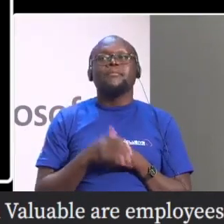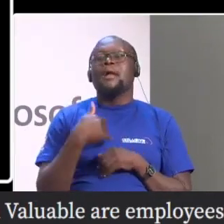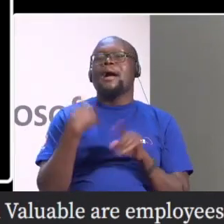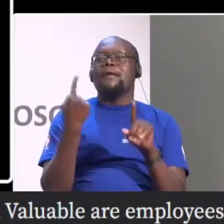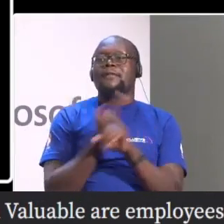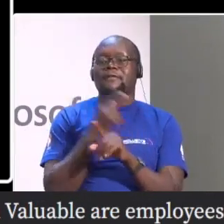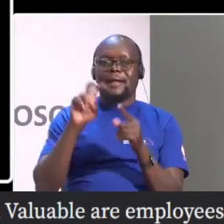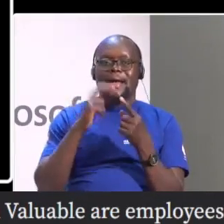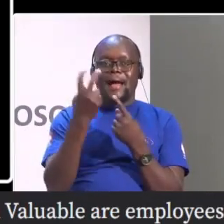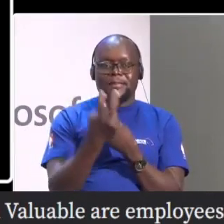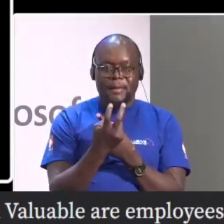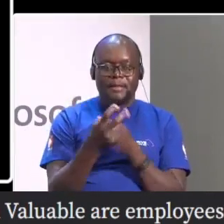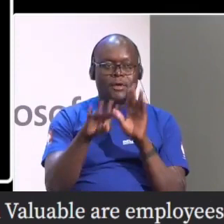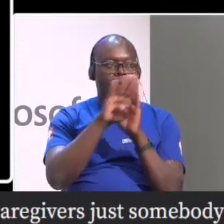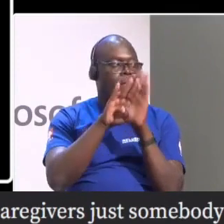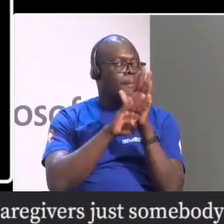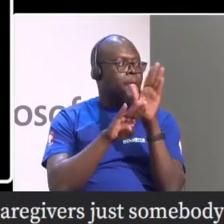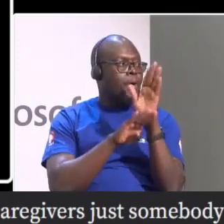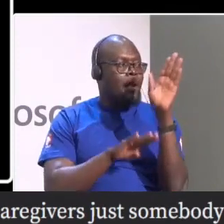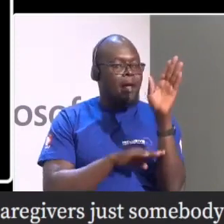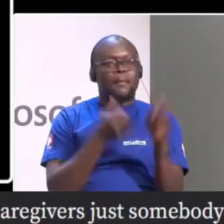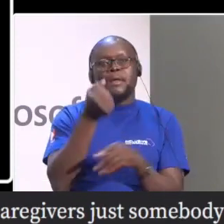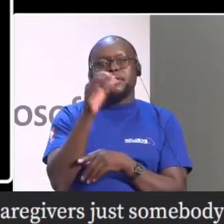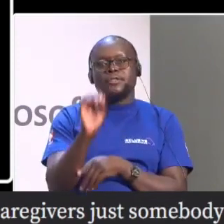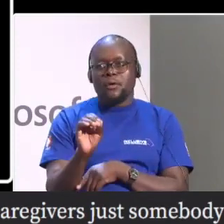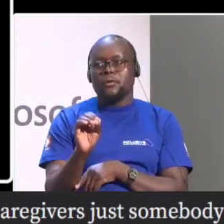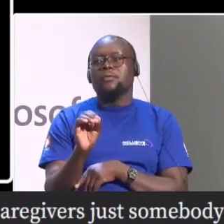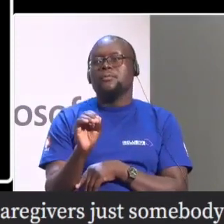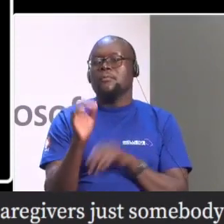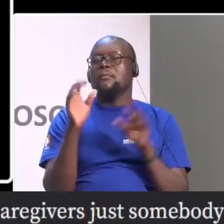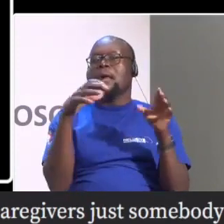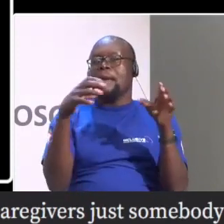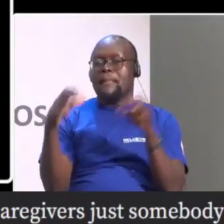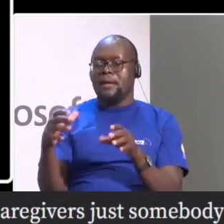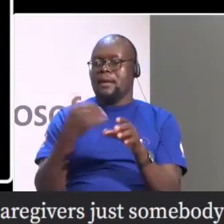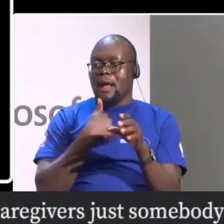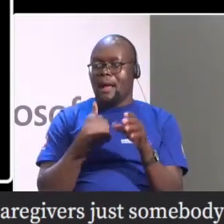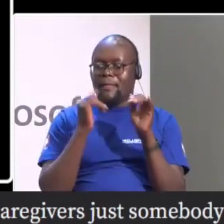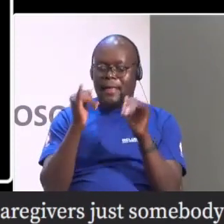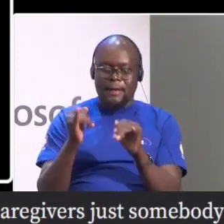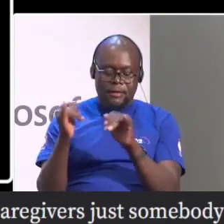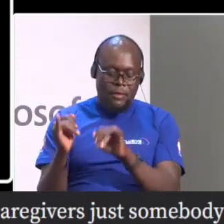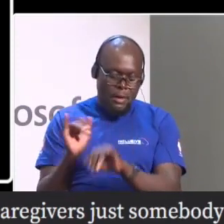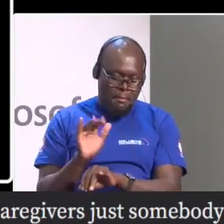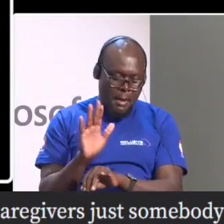different aspects to the programme. So both for our companies and for the individuals.